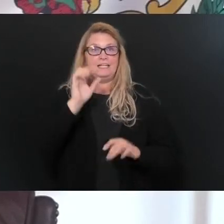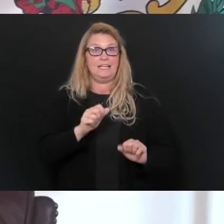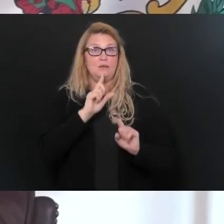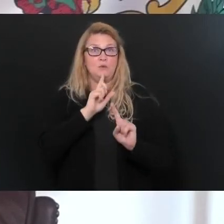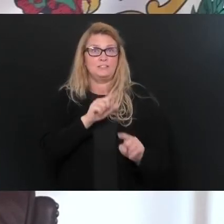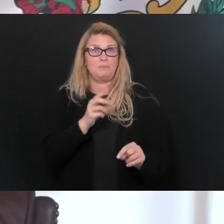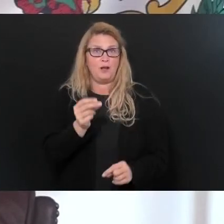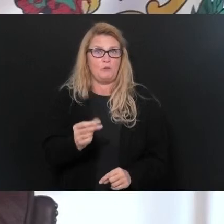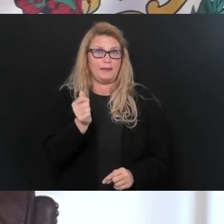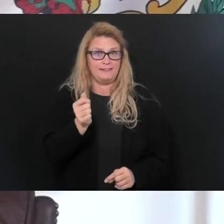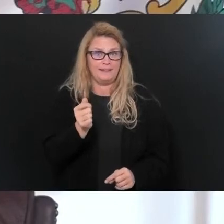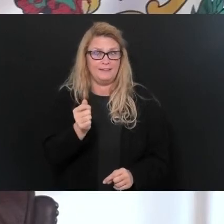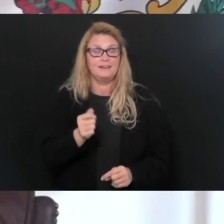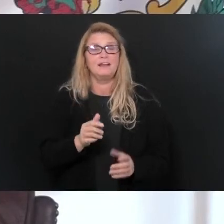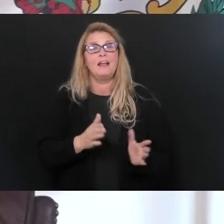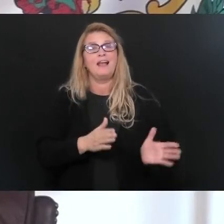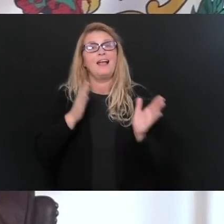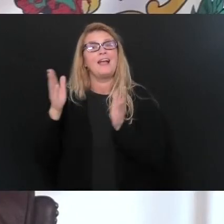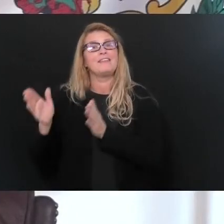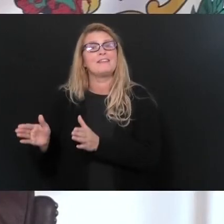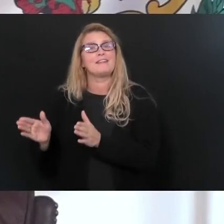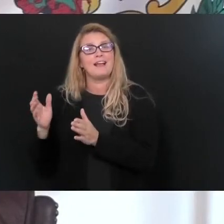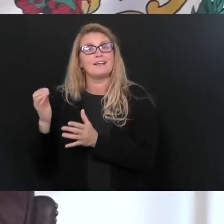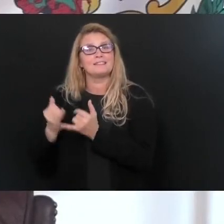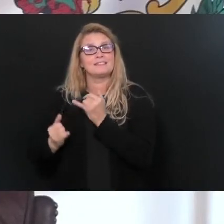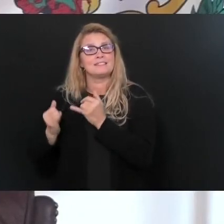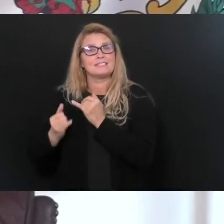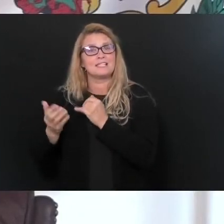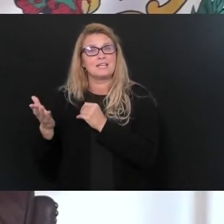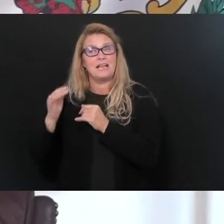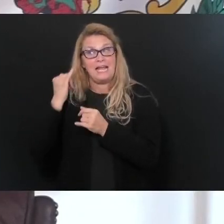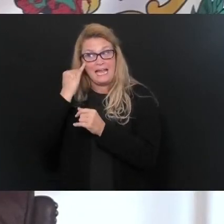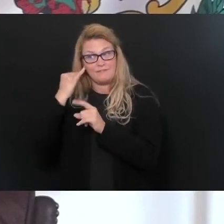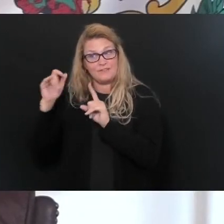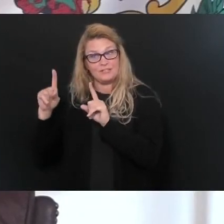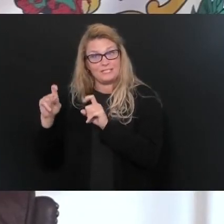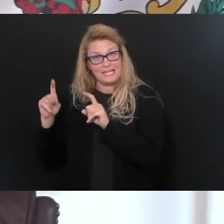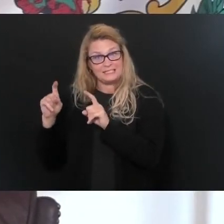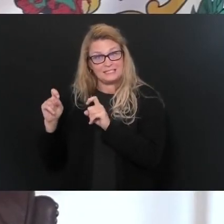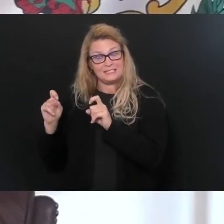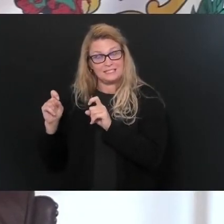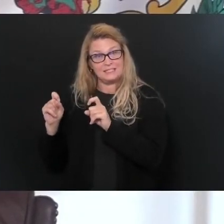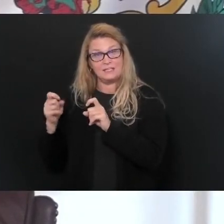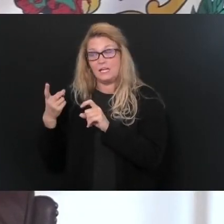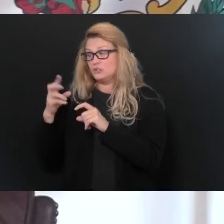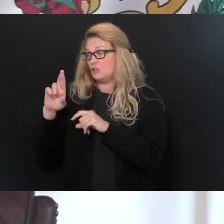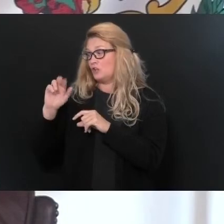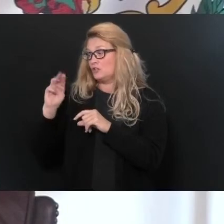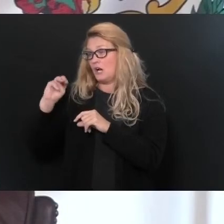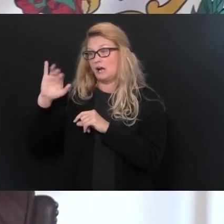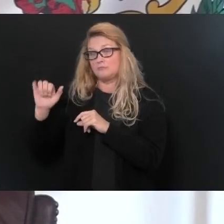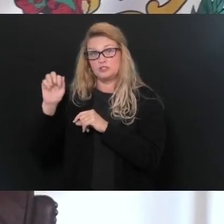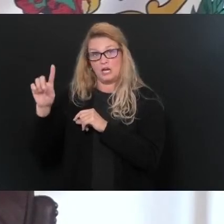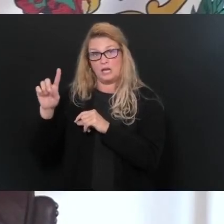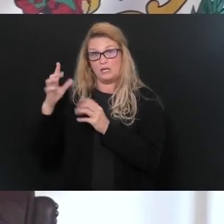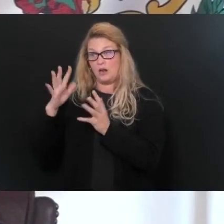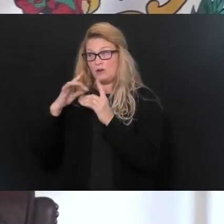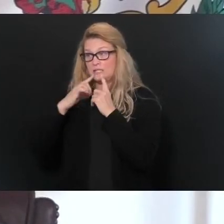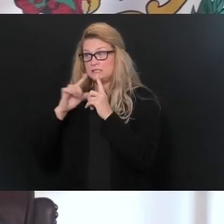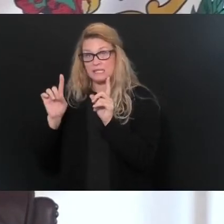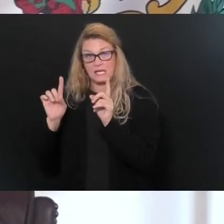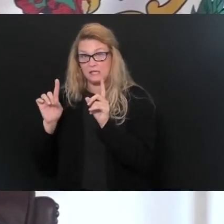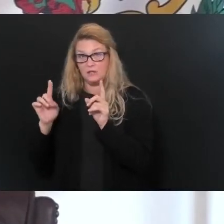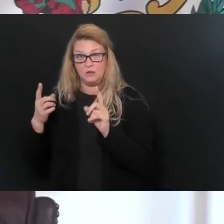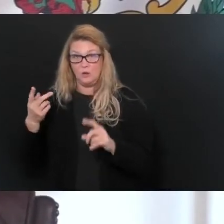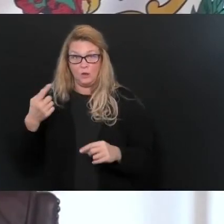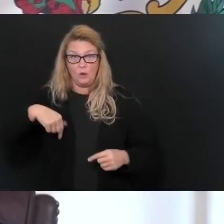fire. And the last thing is just this, that if they get tested, as Dr. Amjad just said, or as we've said over